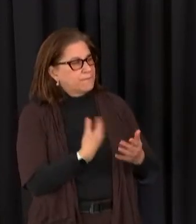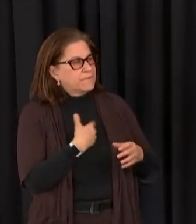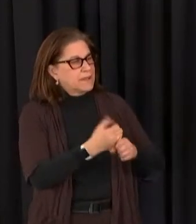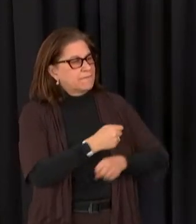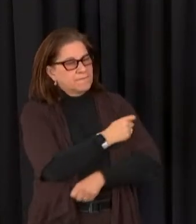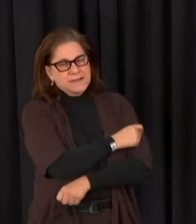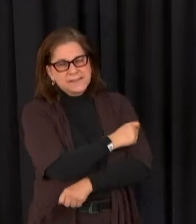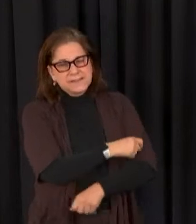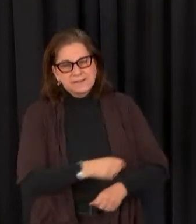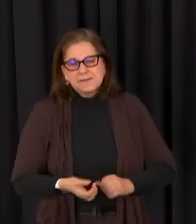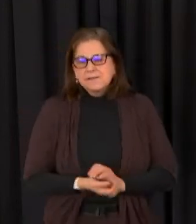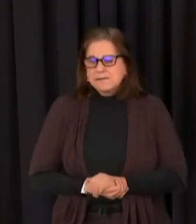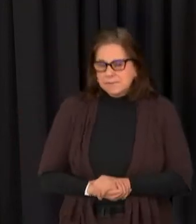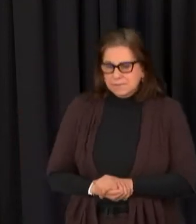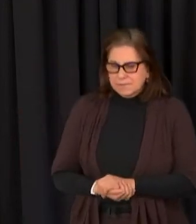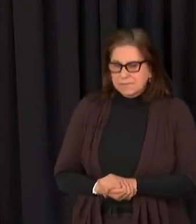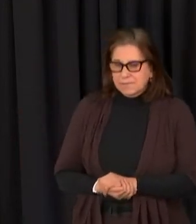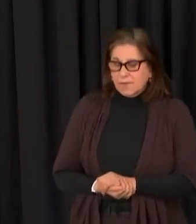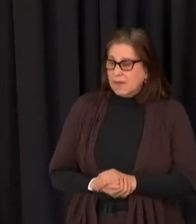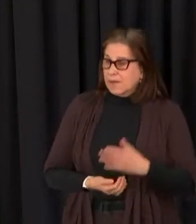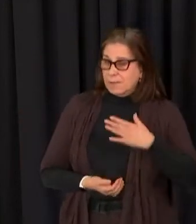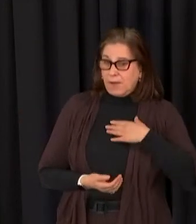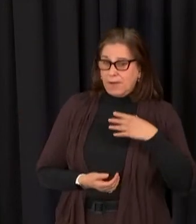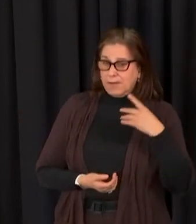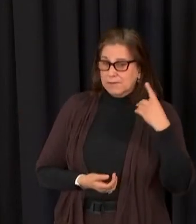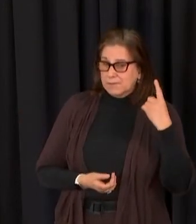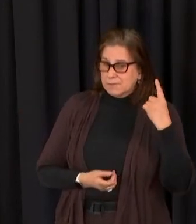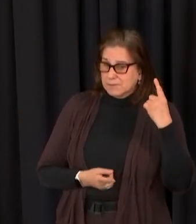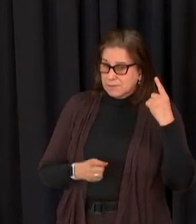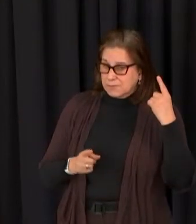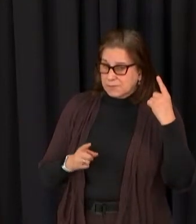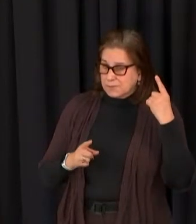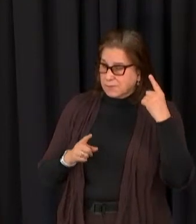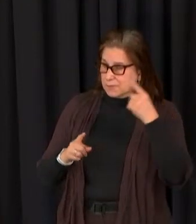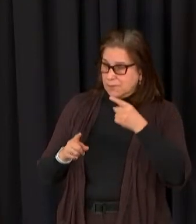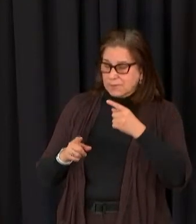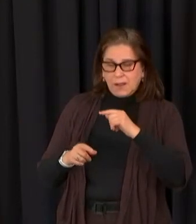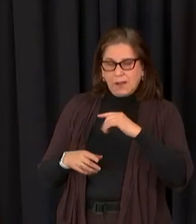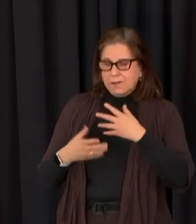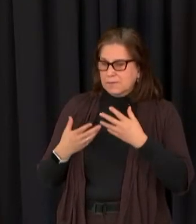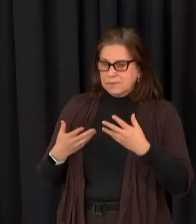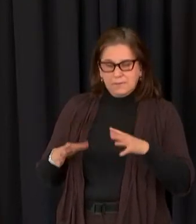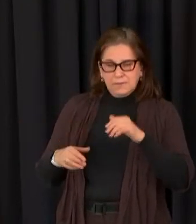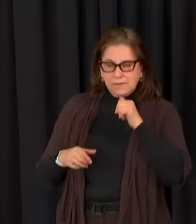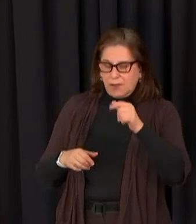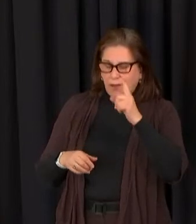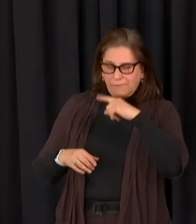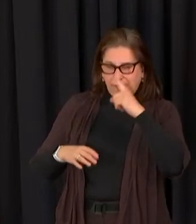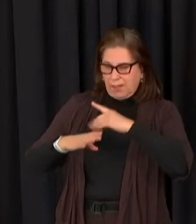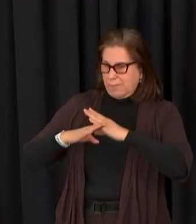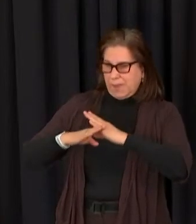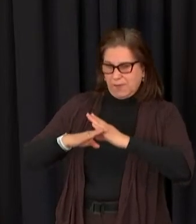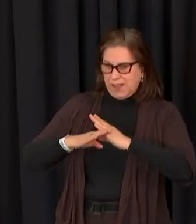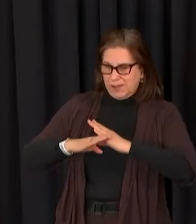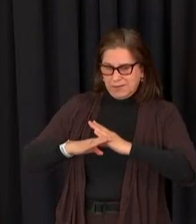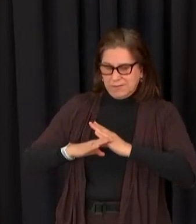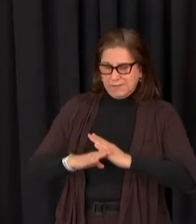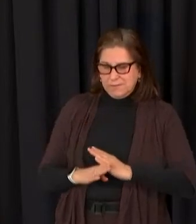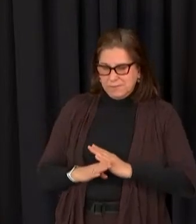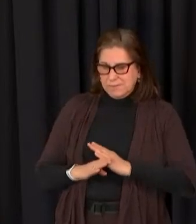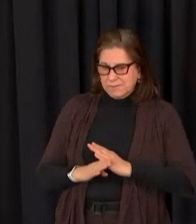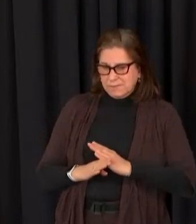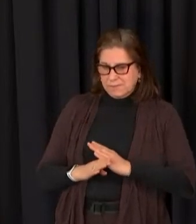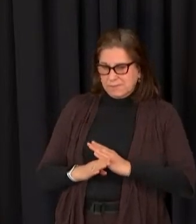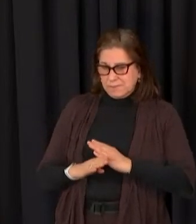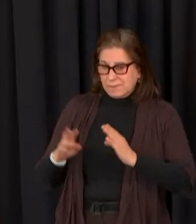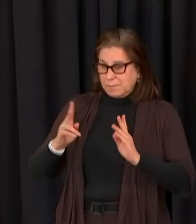place? So our goal is not to create artificial barriers to vaccination. So when an individual registers, they have